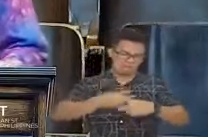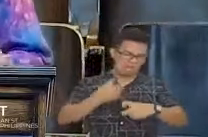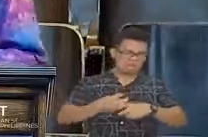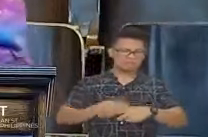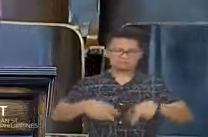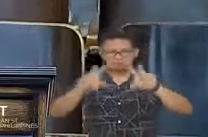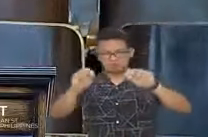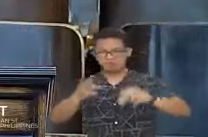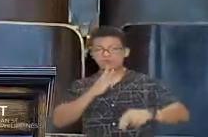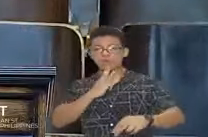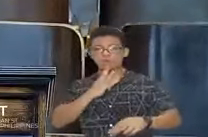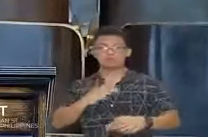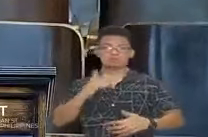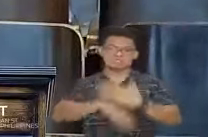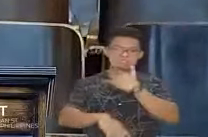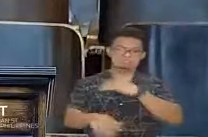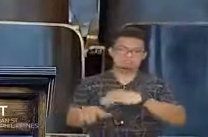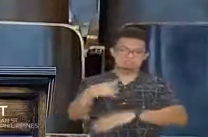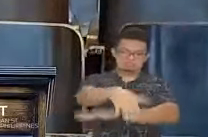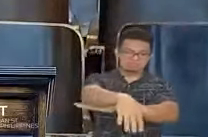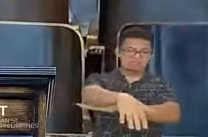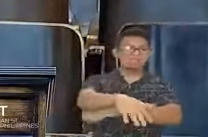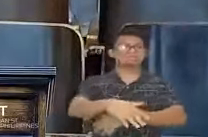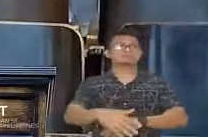One time, pag inupag, abinawasak man,